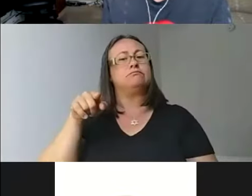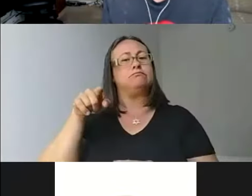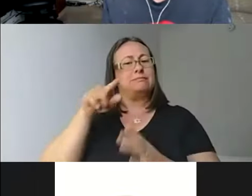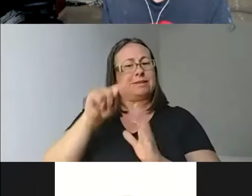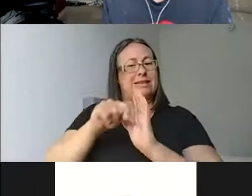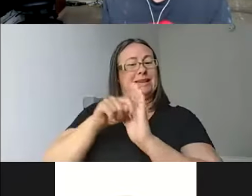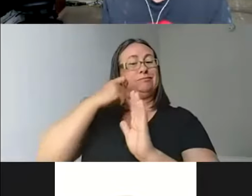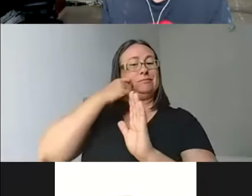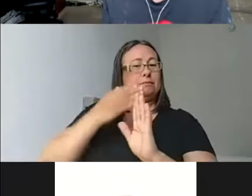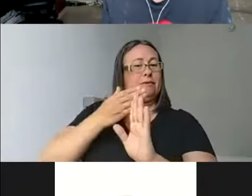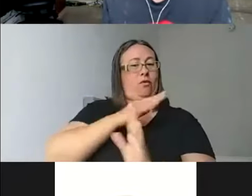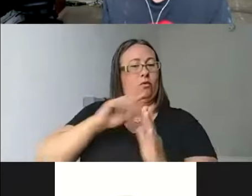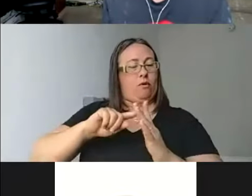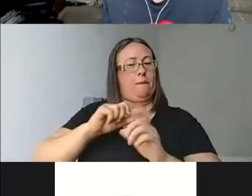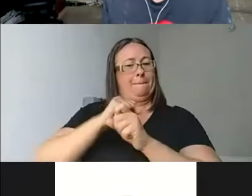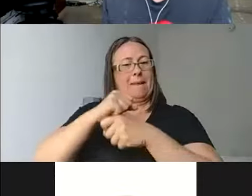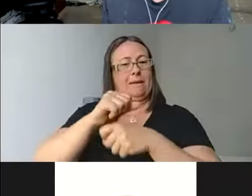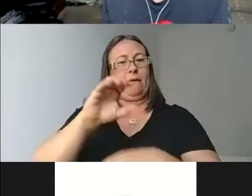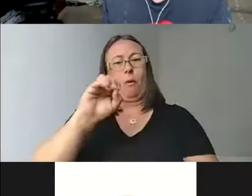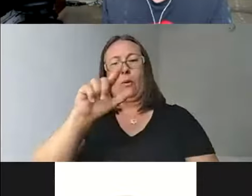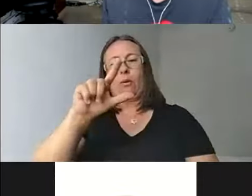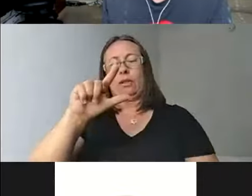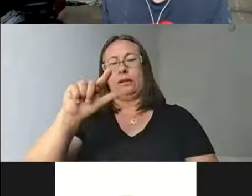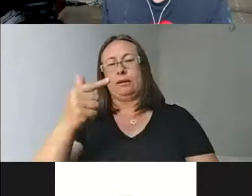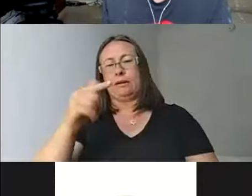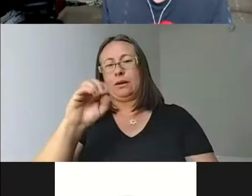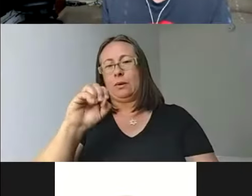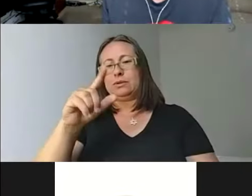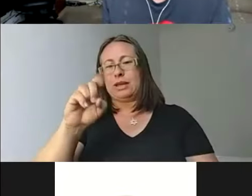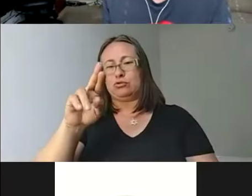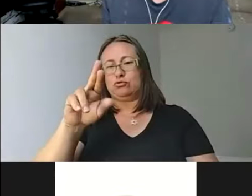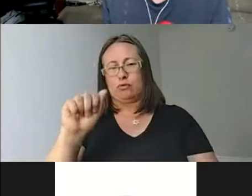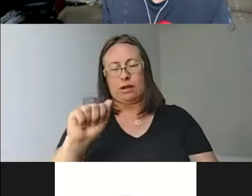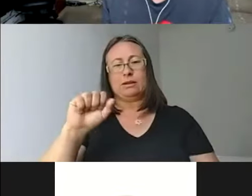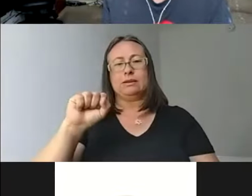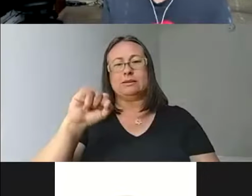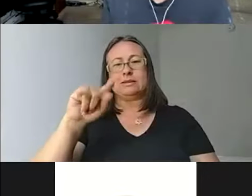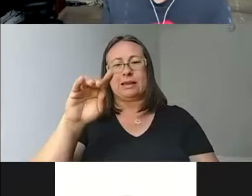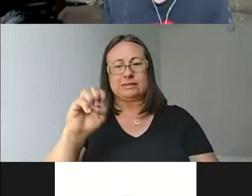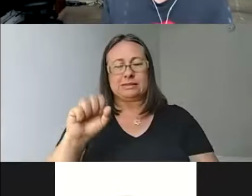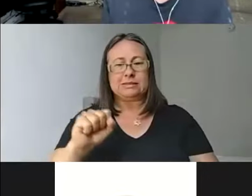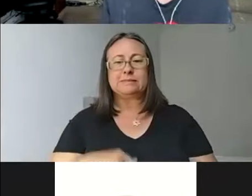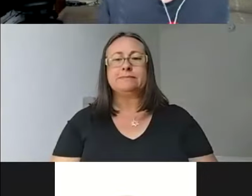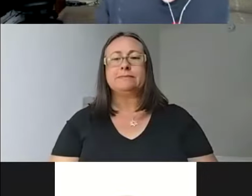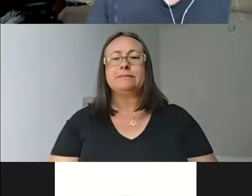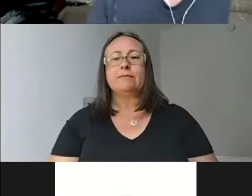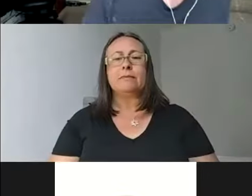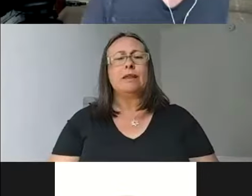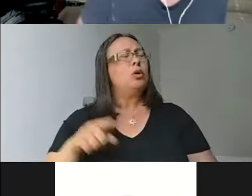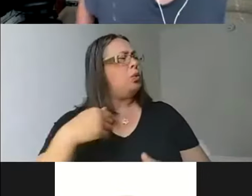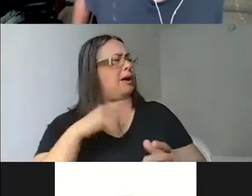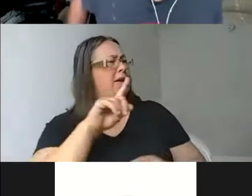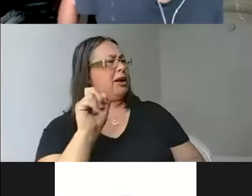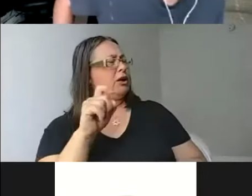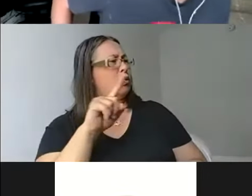they started making oligodendrocytes. I'm going to skip over this. It's just a sort of summary. Santos, you have a question in the chat from